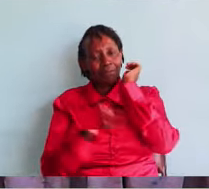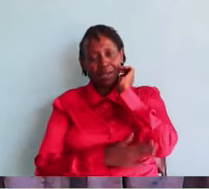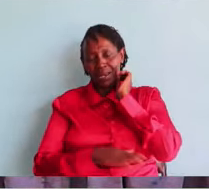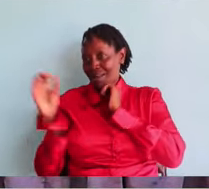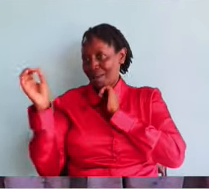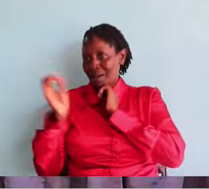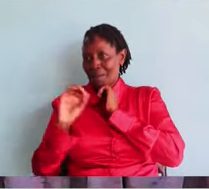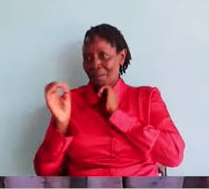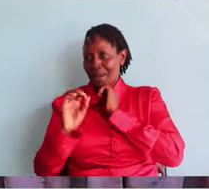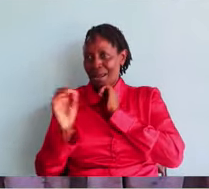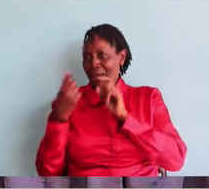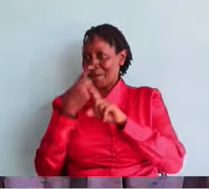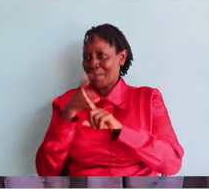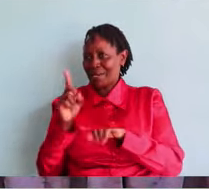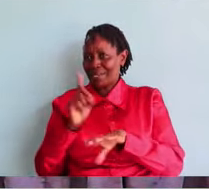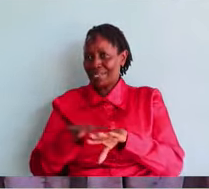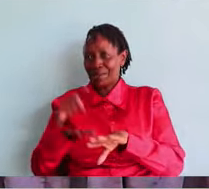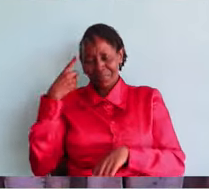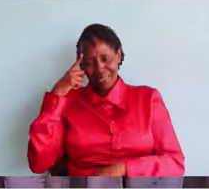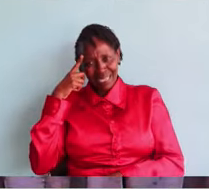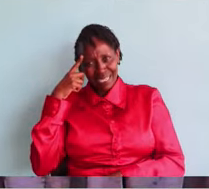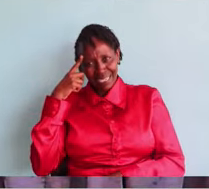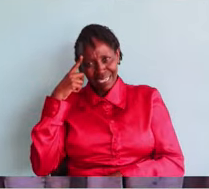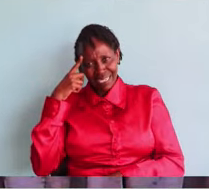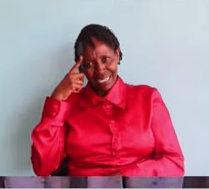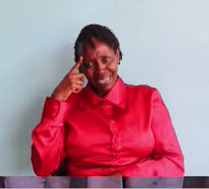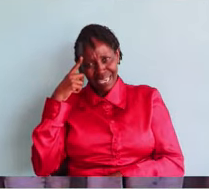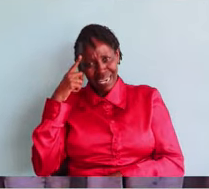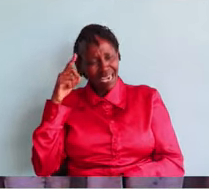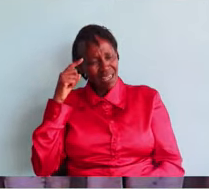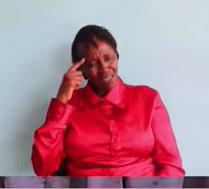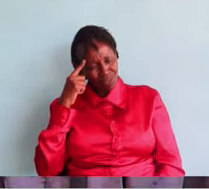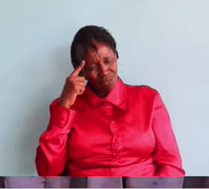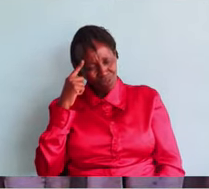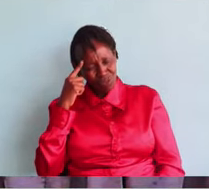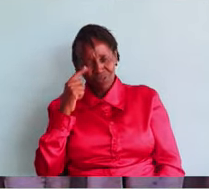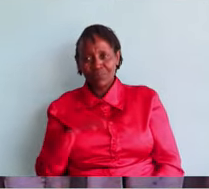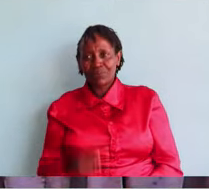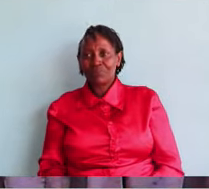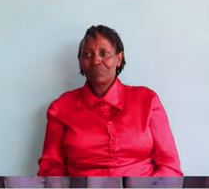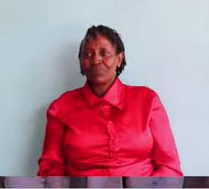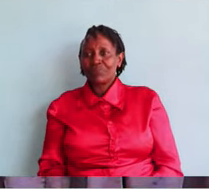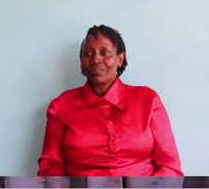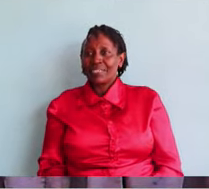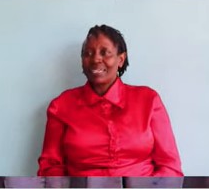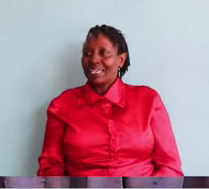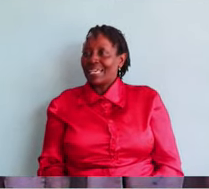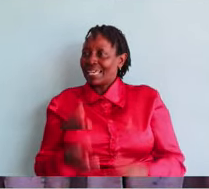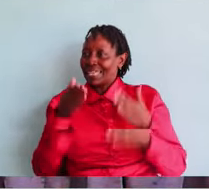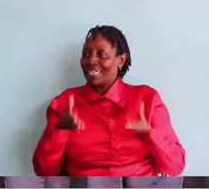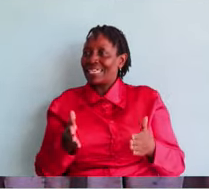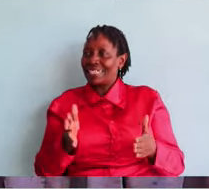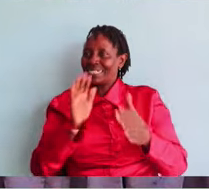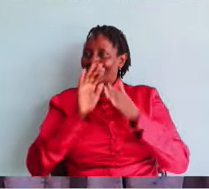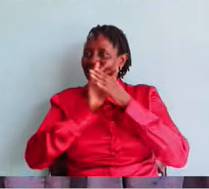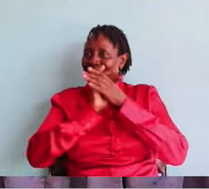happen. And when I was thinking about this, I actually suspect that this mode of greeting each other